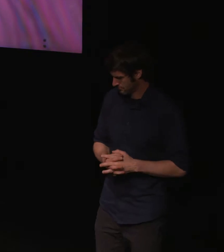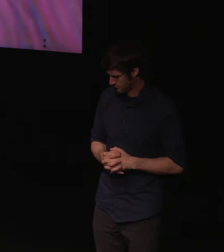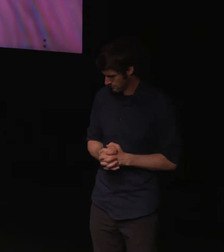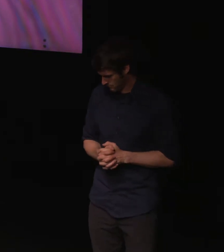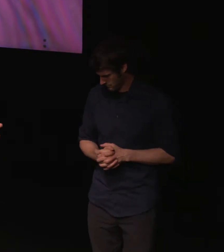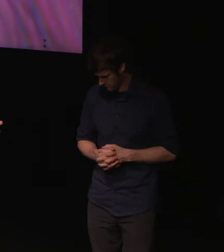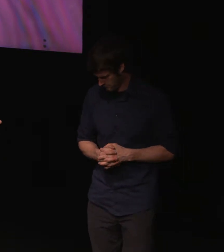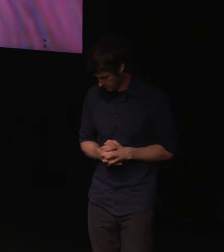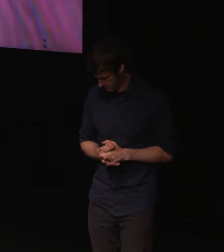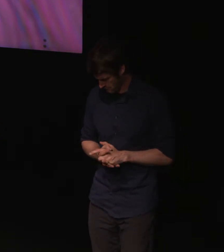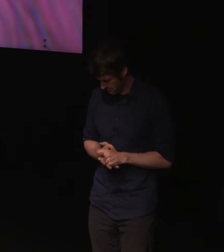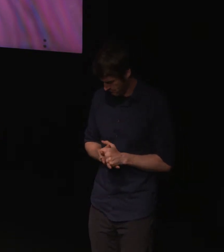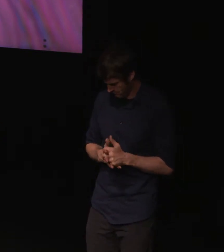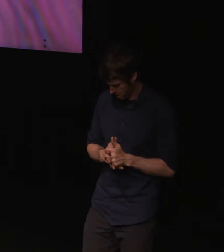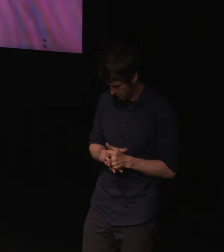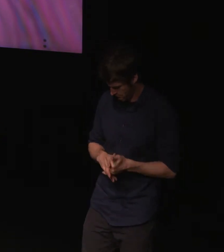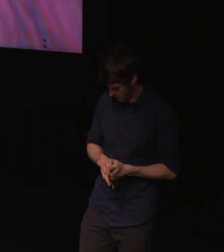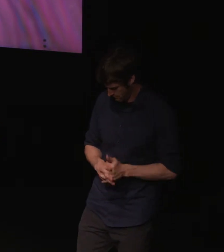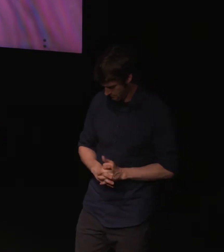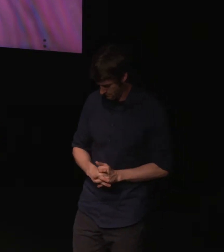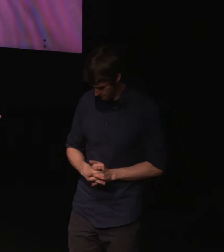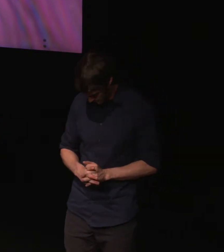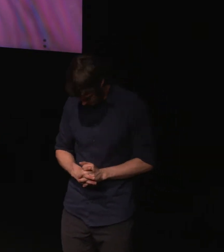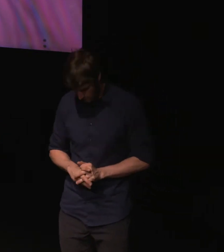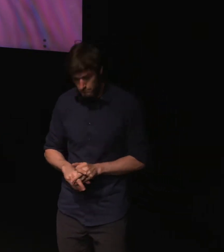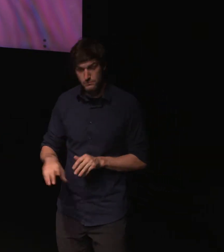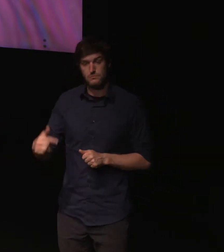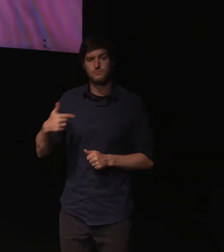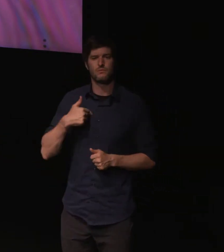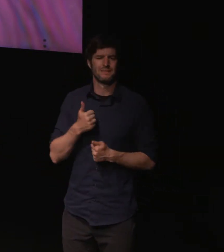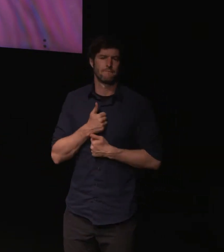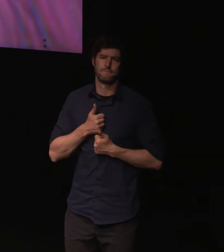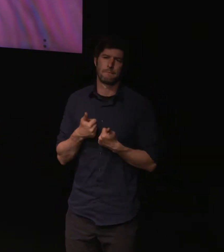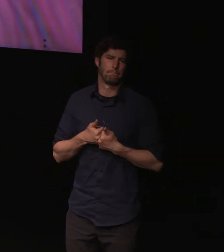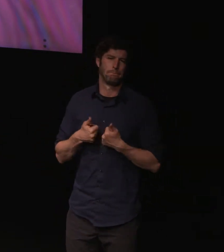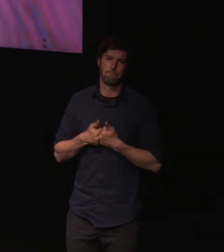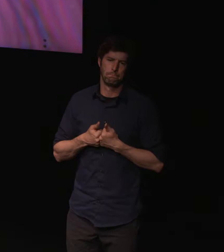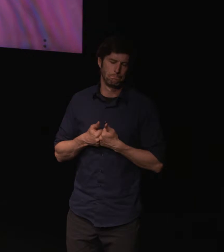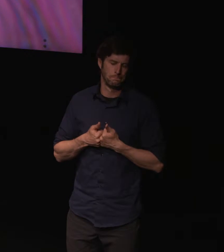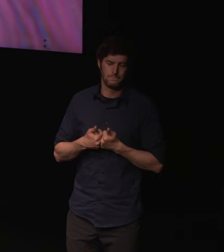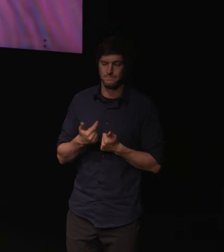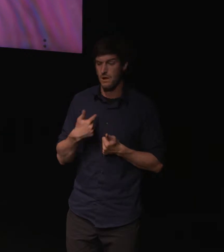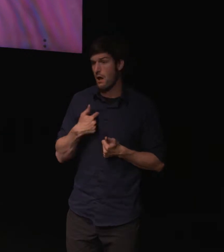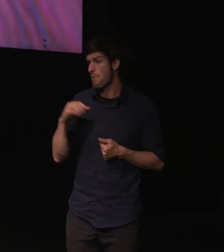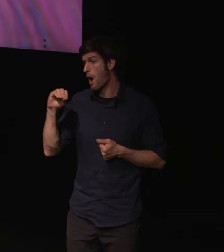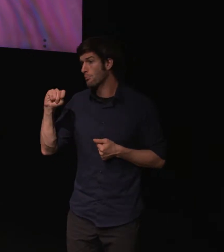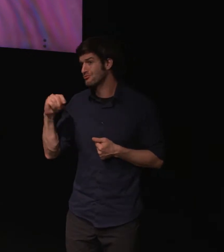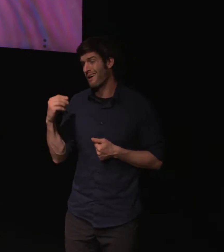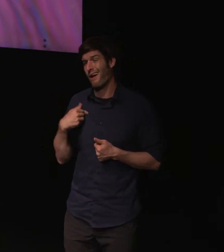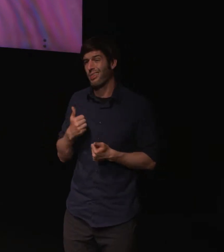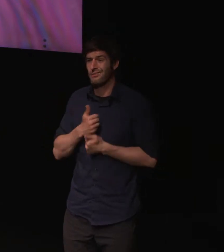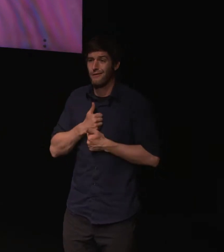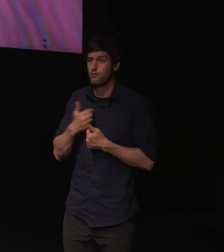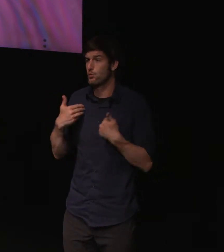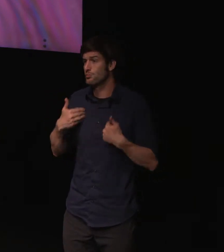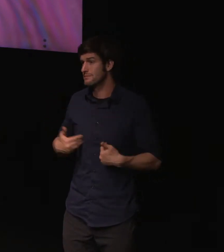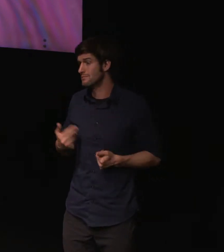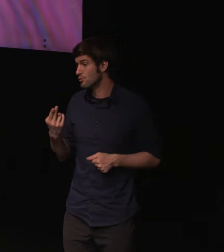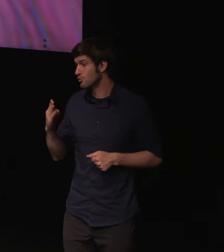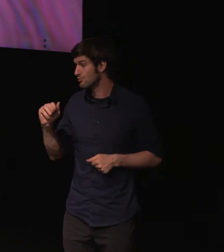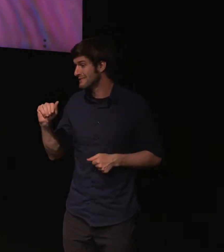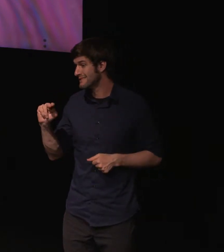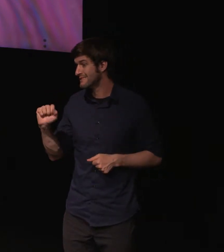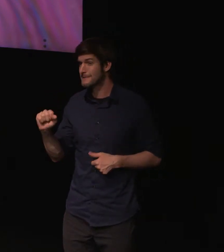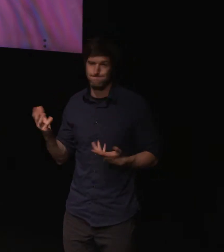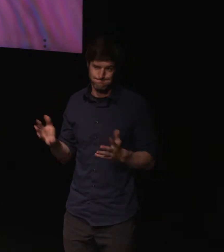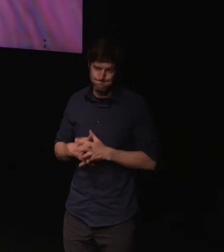All right, so I love gaming. I'm an occupational therapist and I love humans. And I'm gonna try to talk fast because I have so many